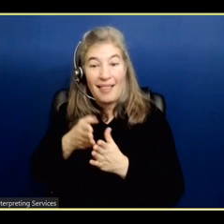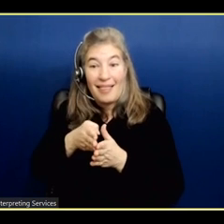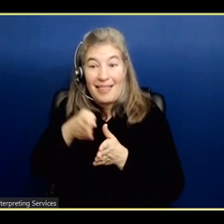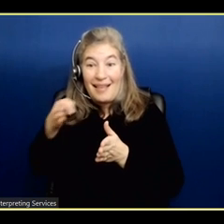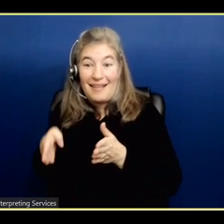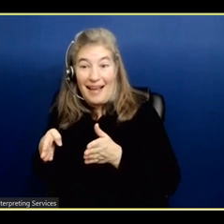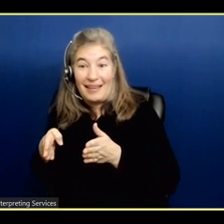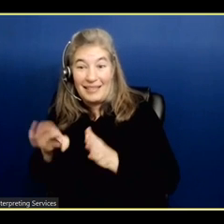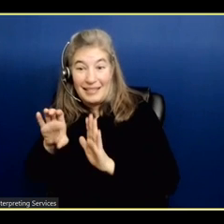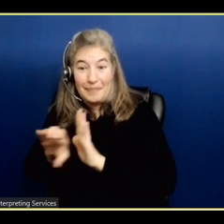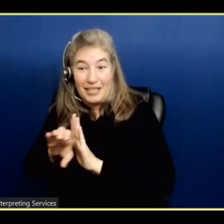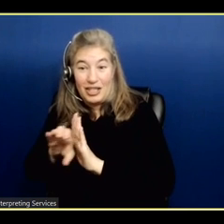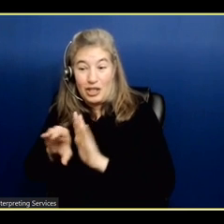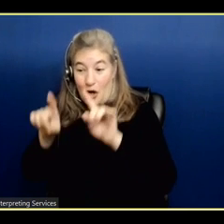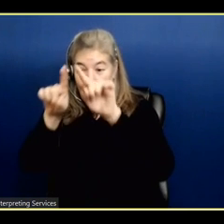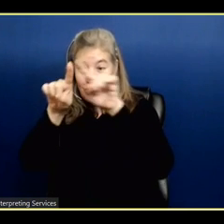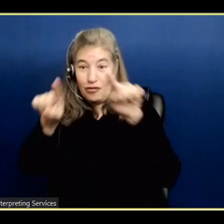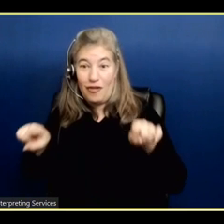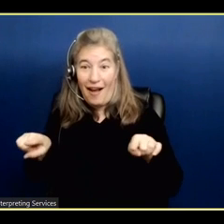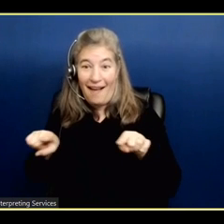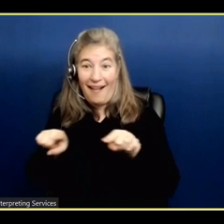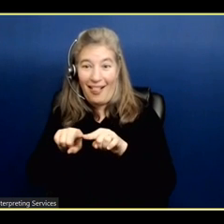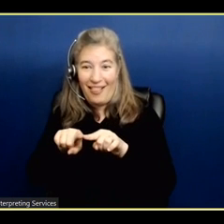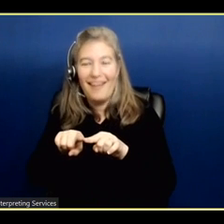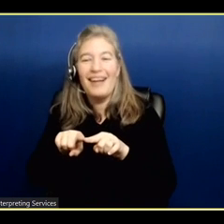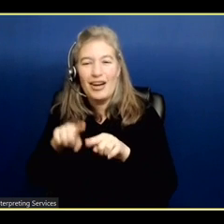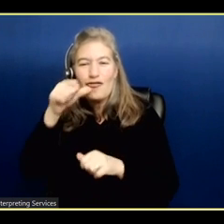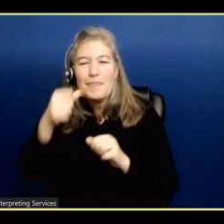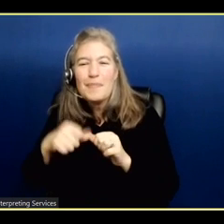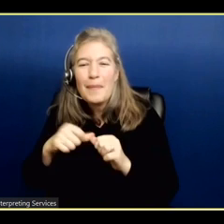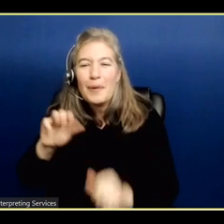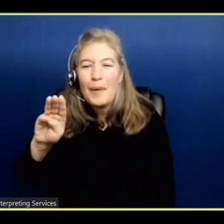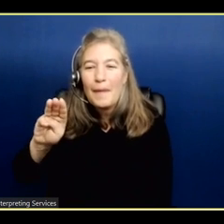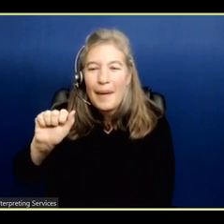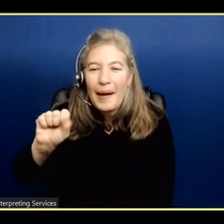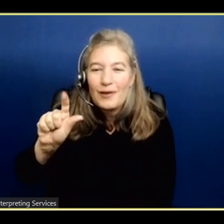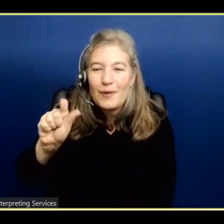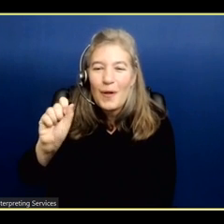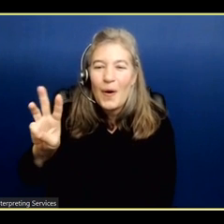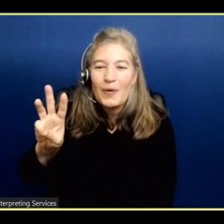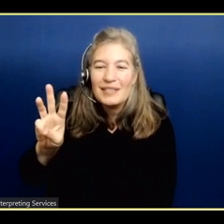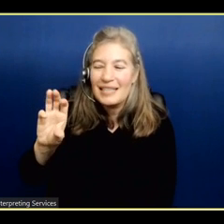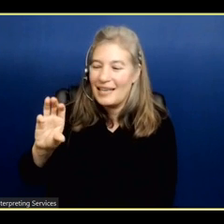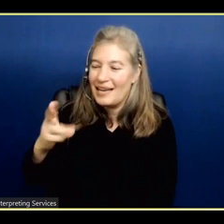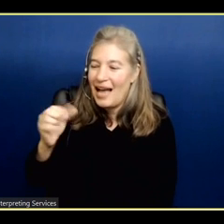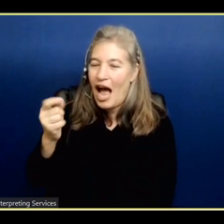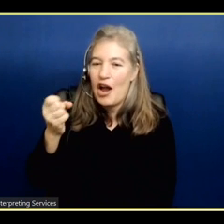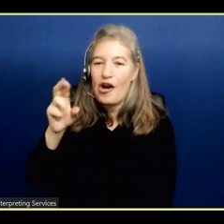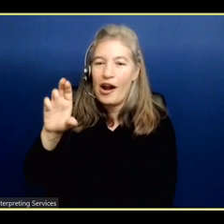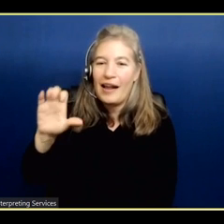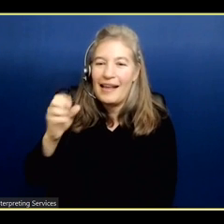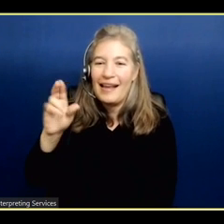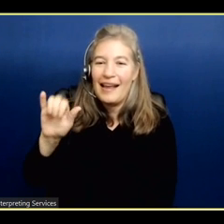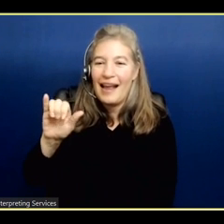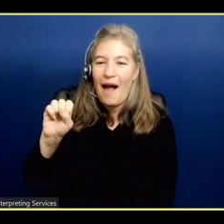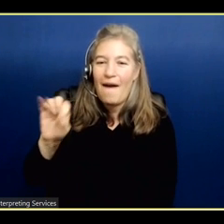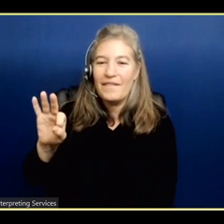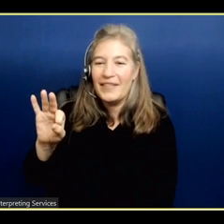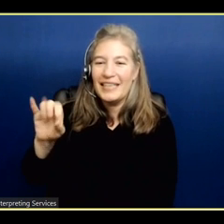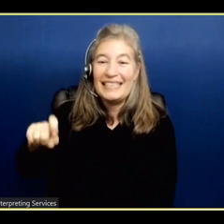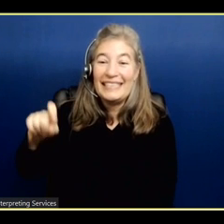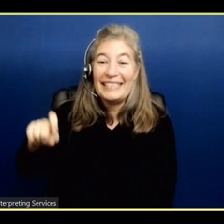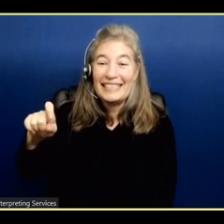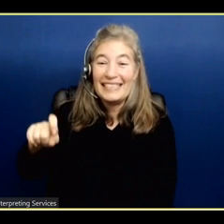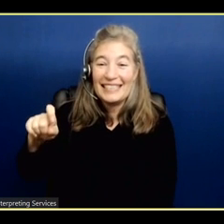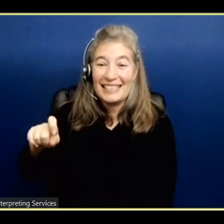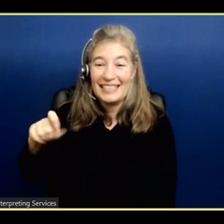food, shelter, and security, right, at the bottom of the pyramid for its people. Once that's done, organizations can continue up the